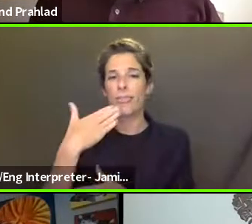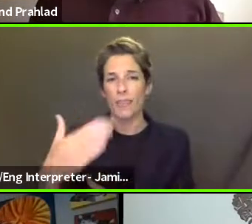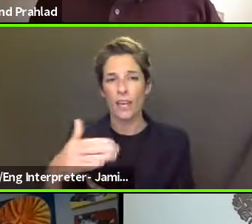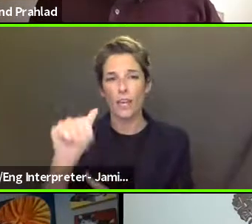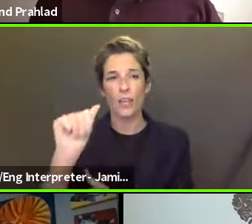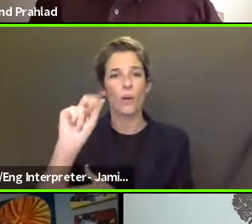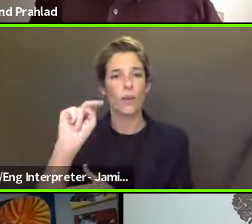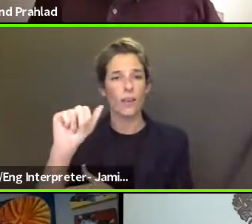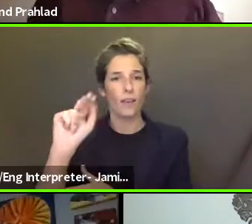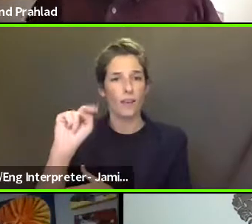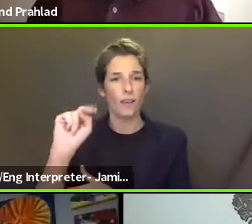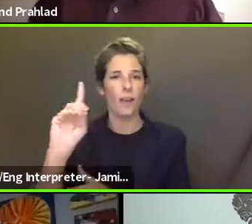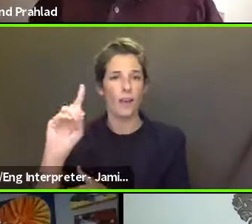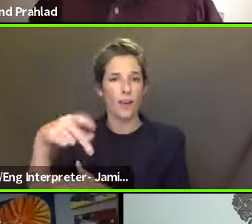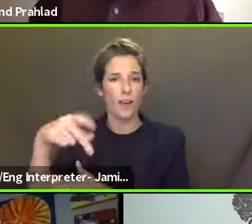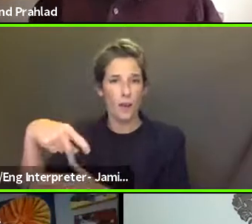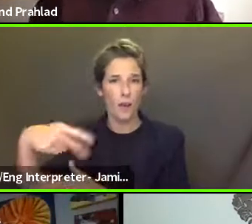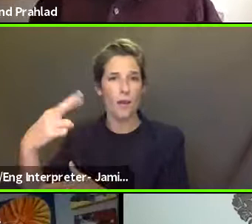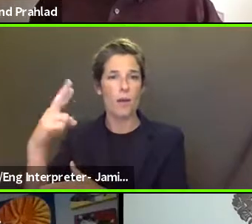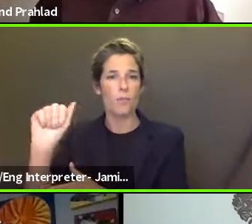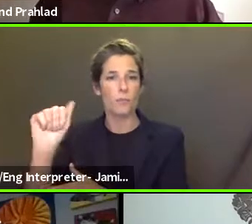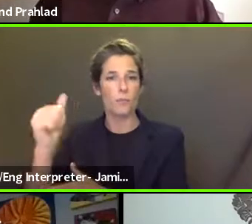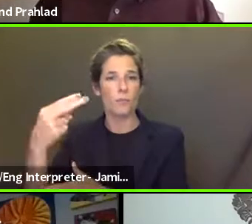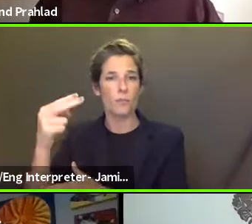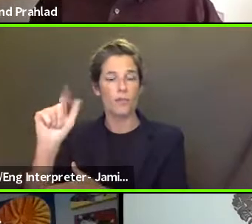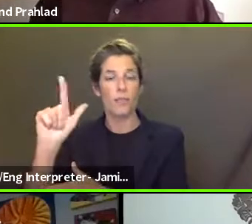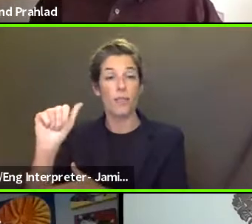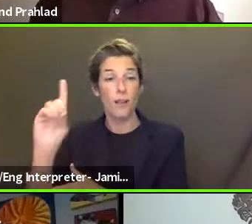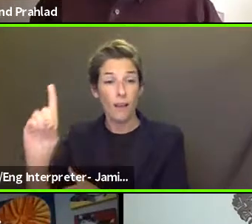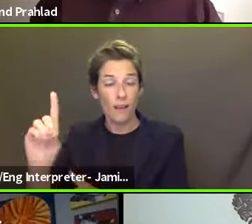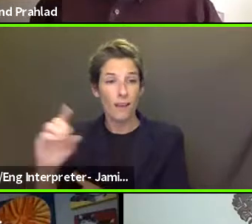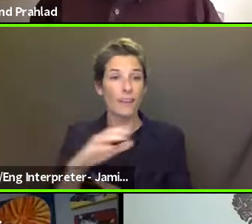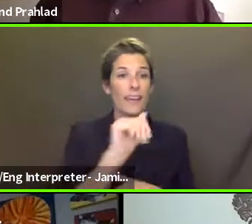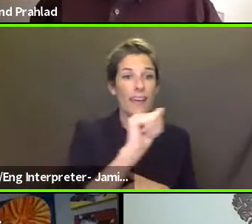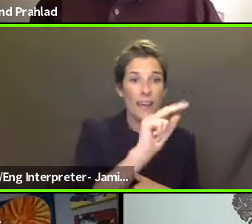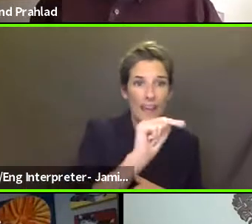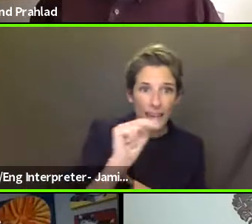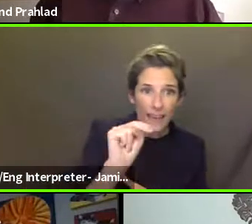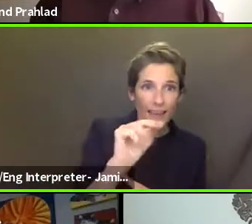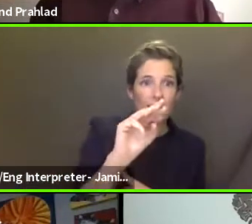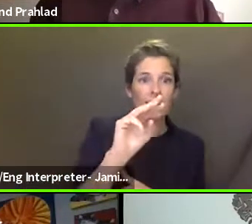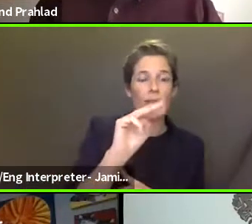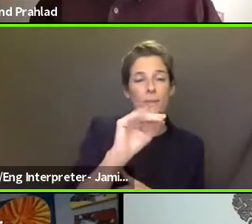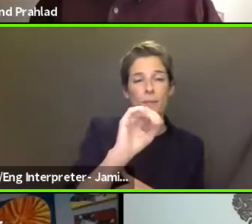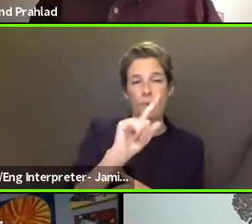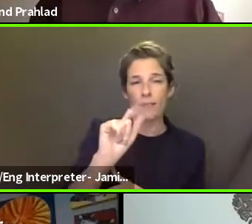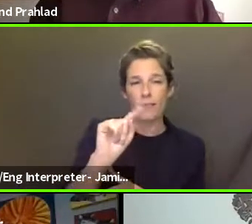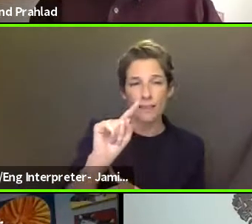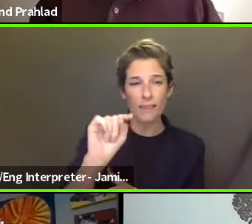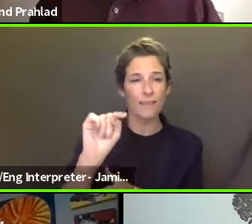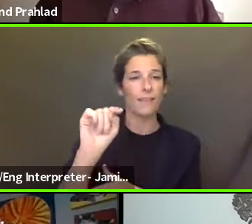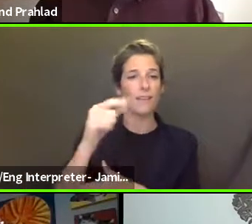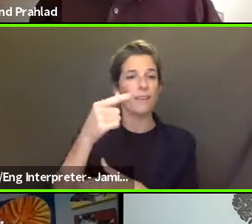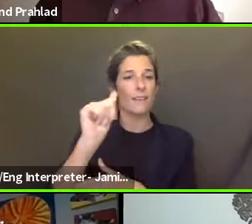in the audience is so grateful to you for what you've given us today.